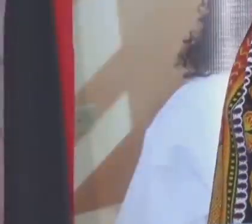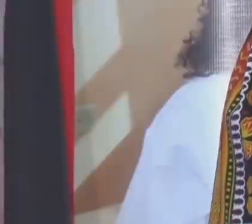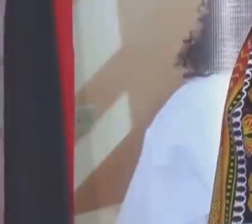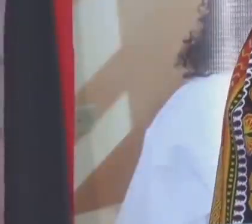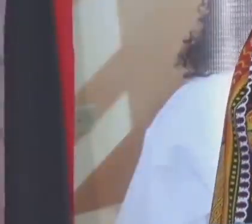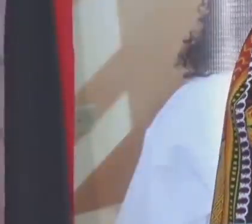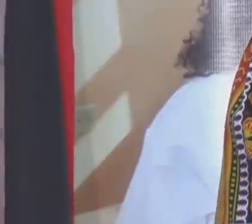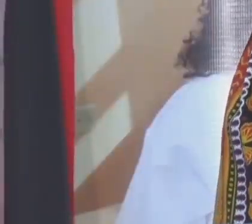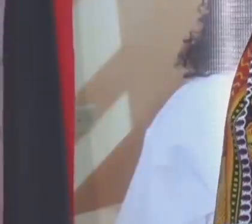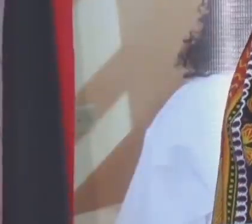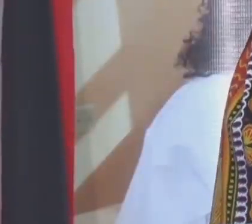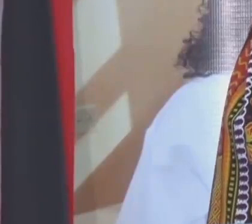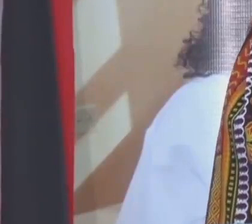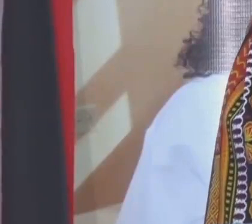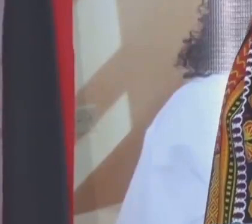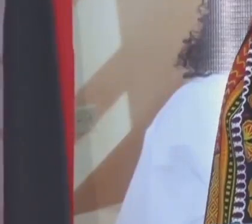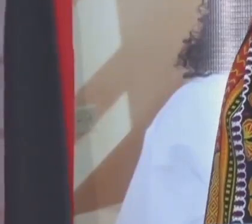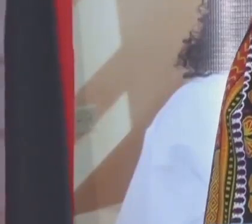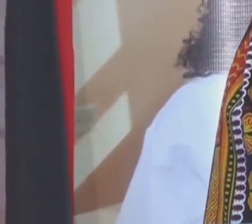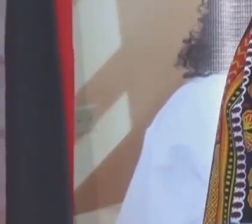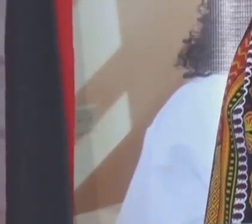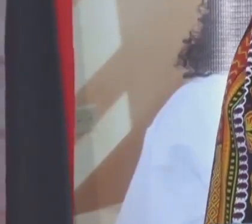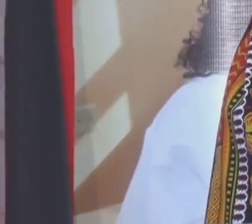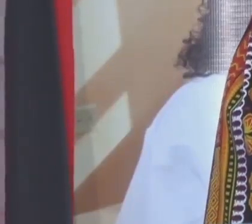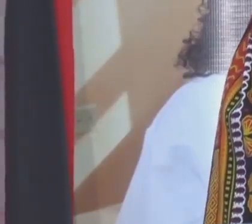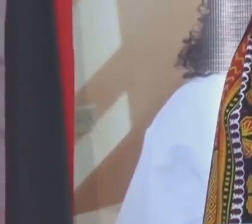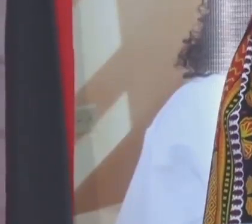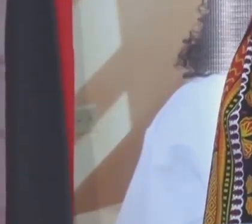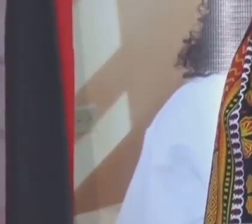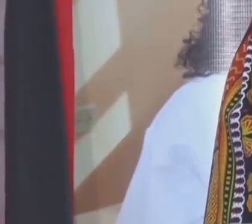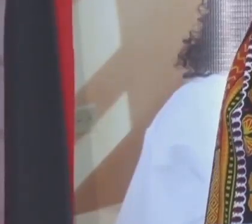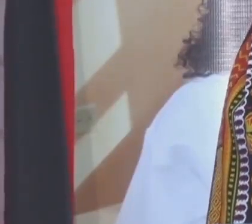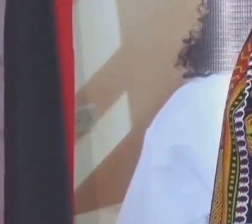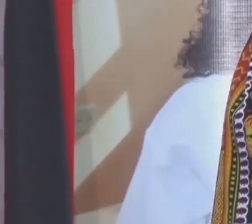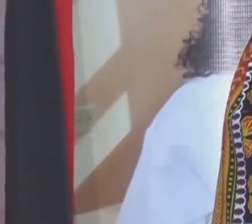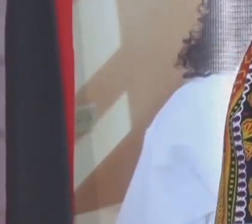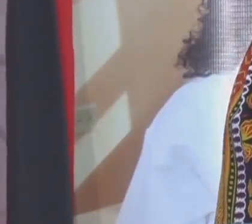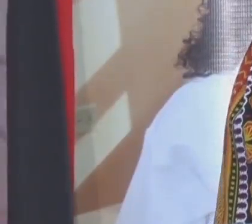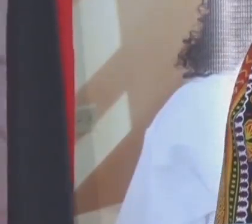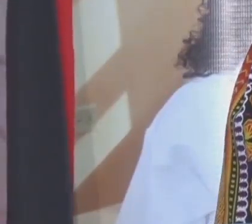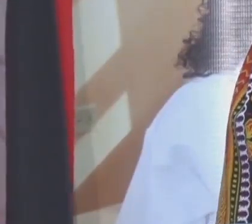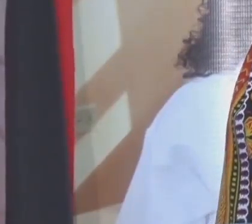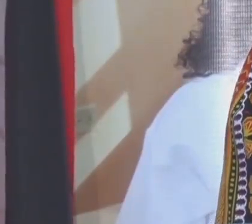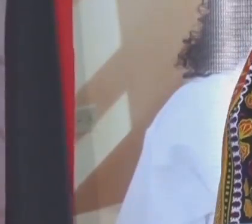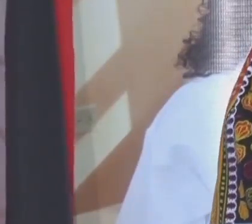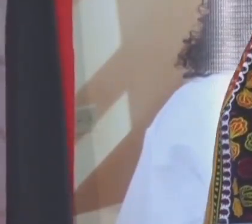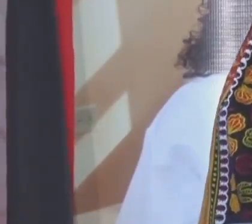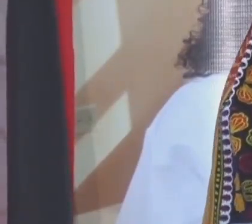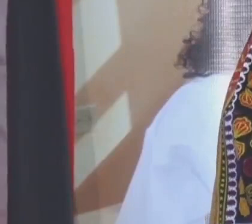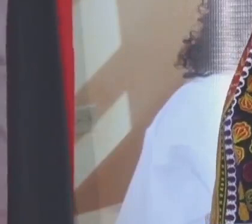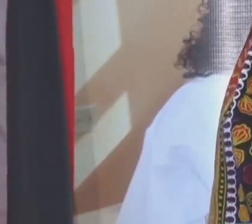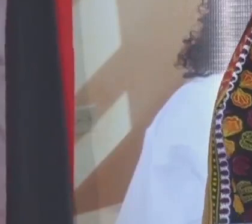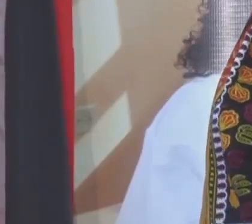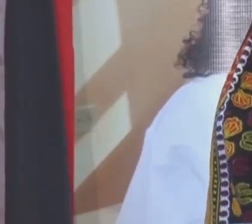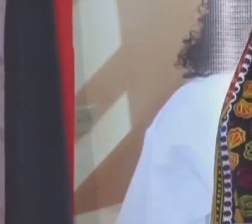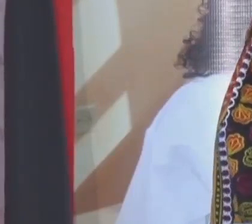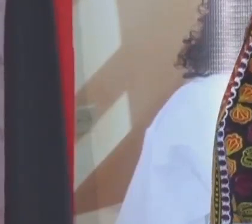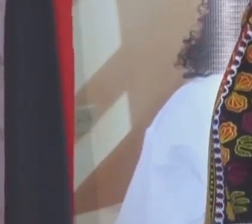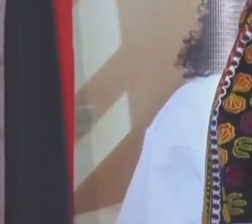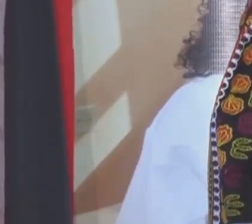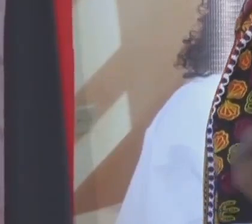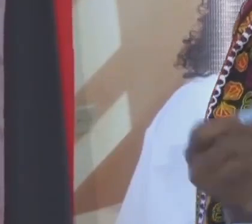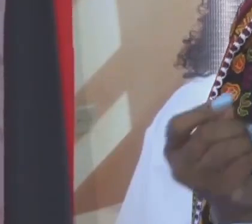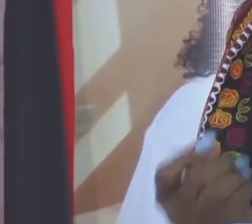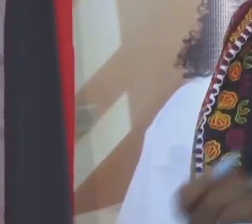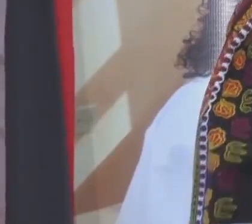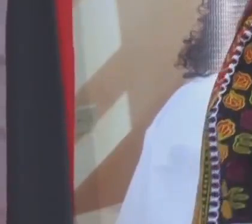just about the device, it's not just about the laptop. The Teacher Training Division, which has been instrumental in providing the training for our